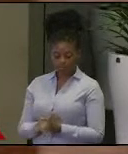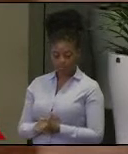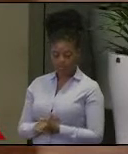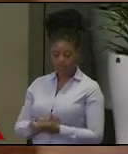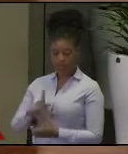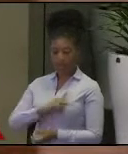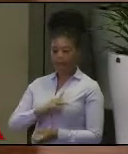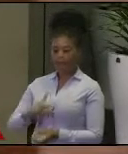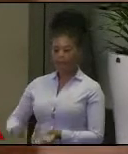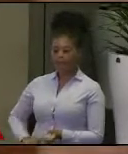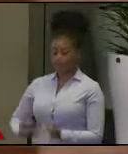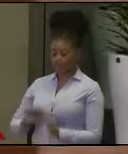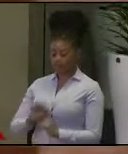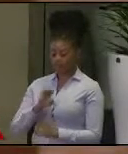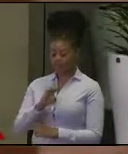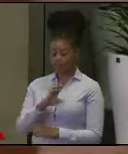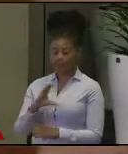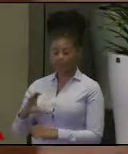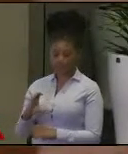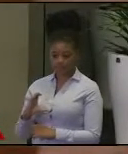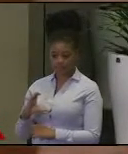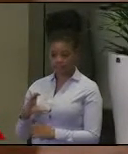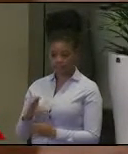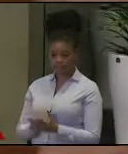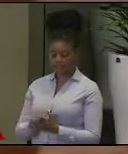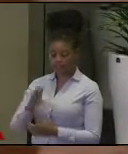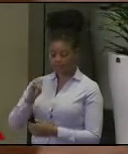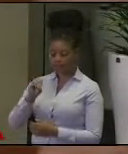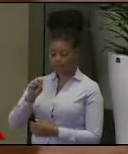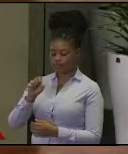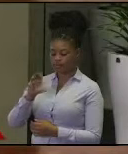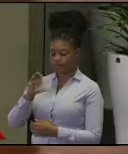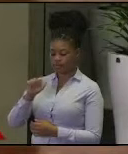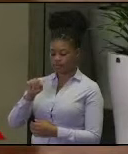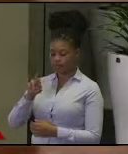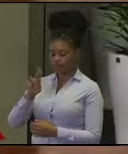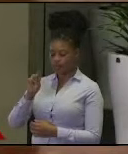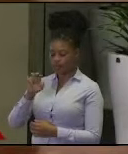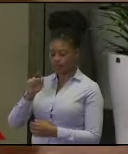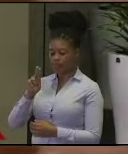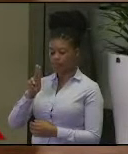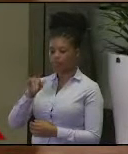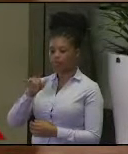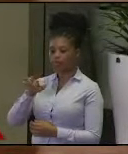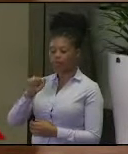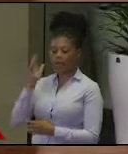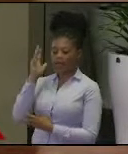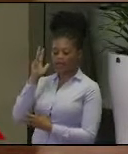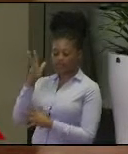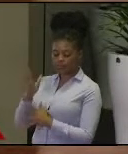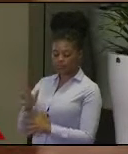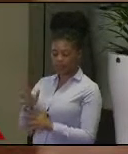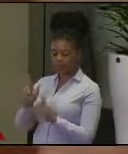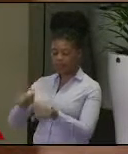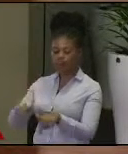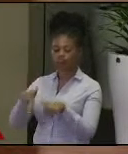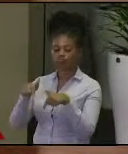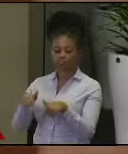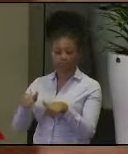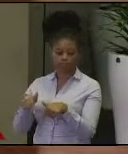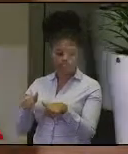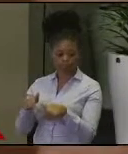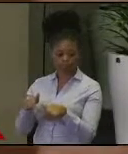Premier of the Eastern Cape, Oscar Mobiane, Speaker of the Eastern Cape Legislature,